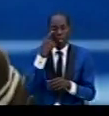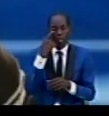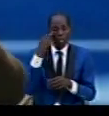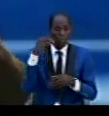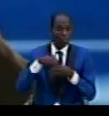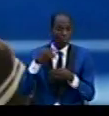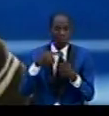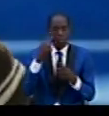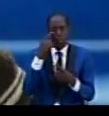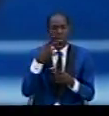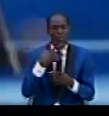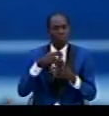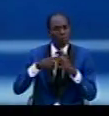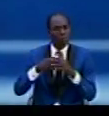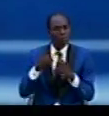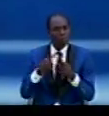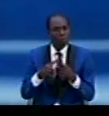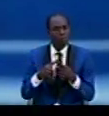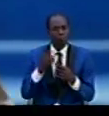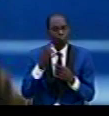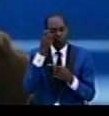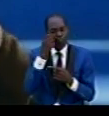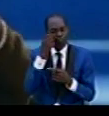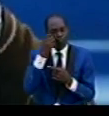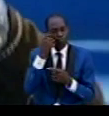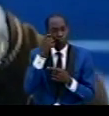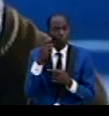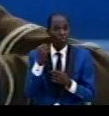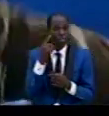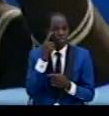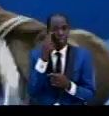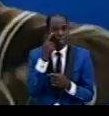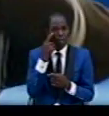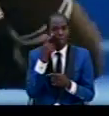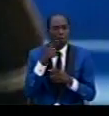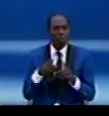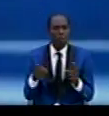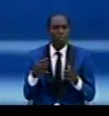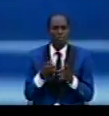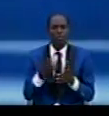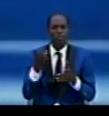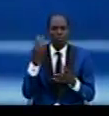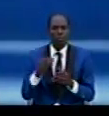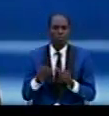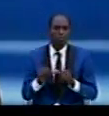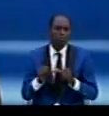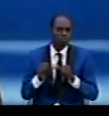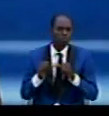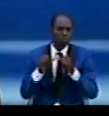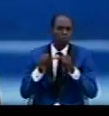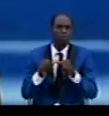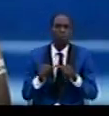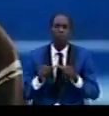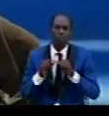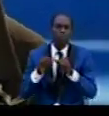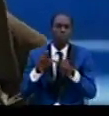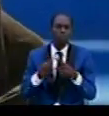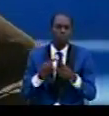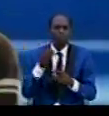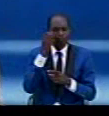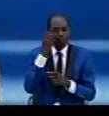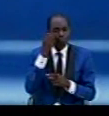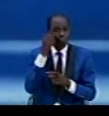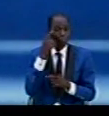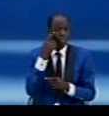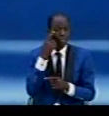your eye, you know, you leave it, and but this one was recurring, it was going on, and I was itching. Now, you would